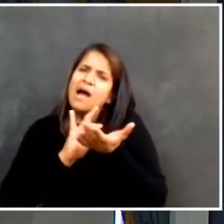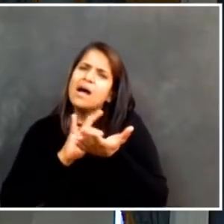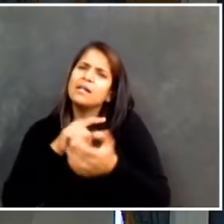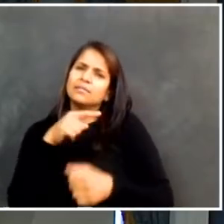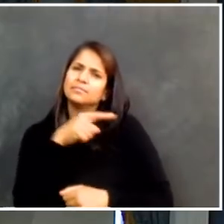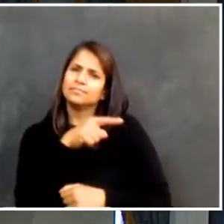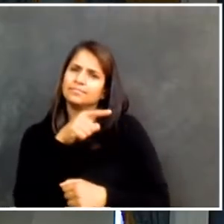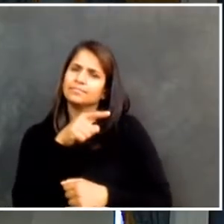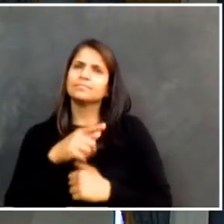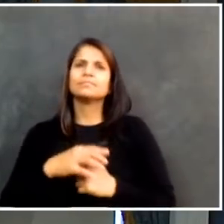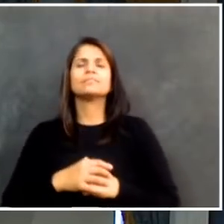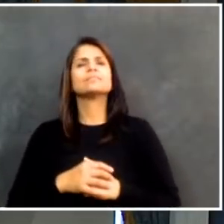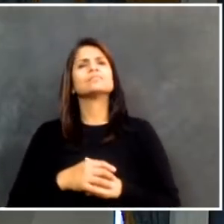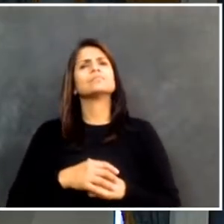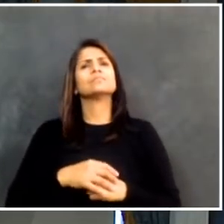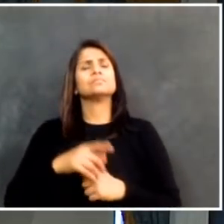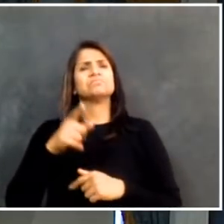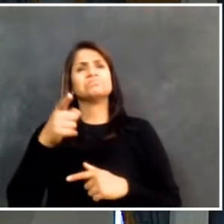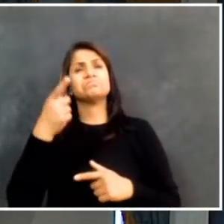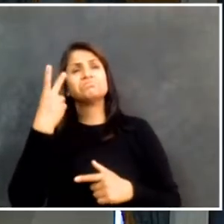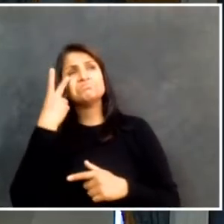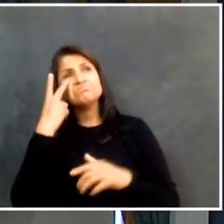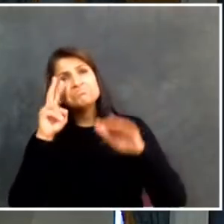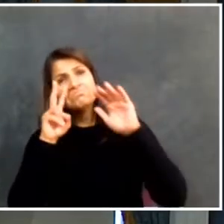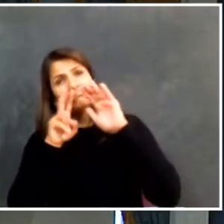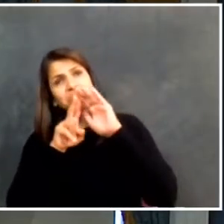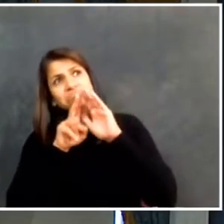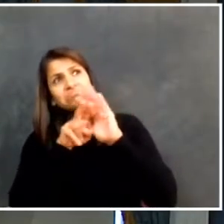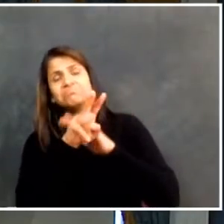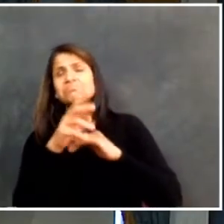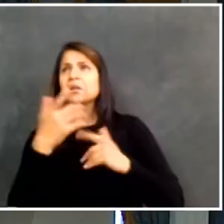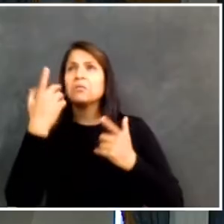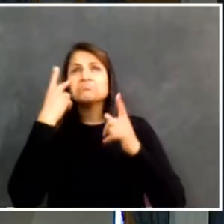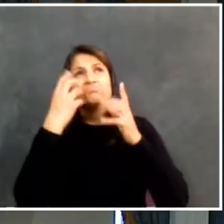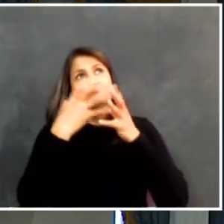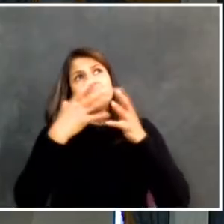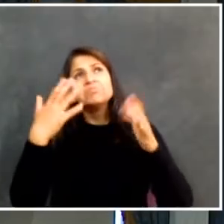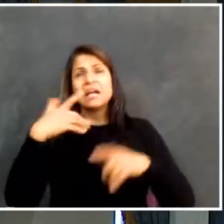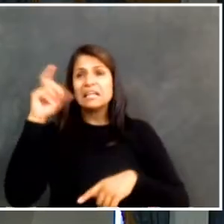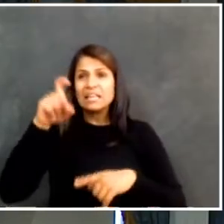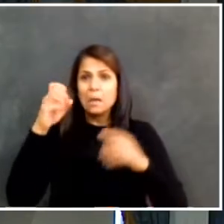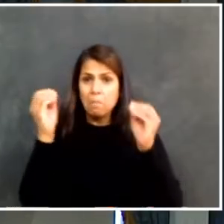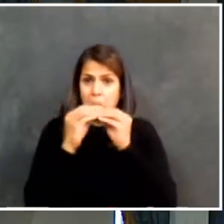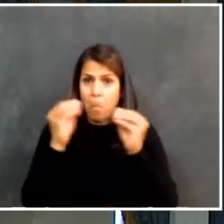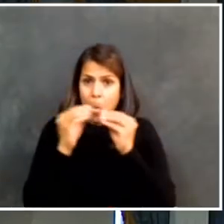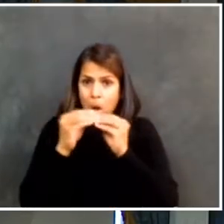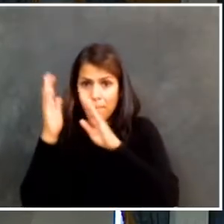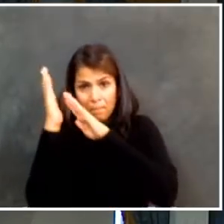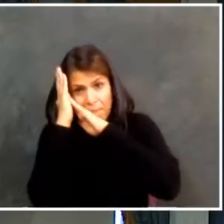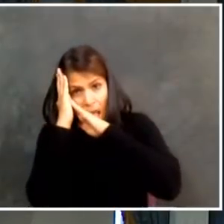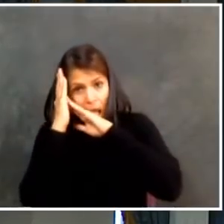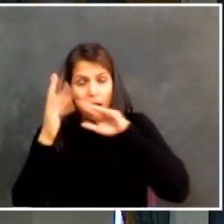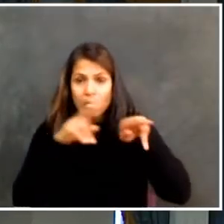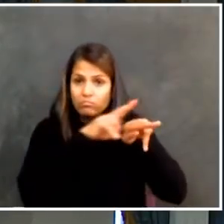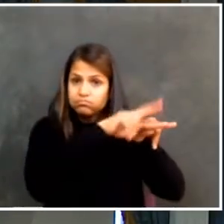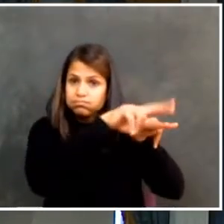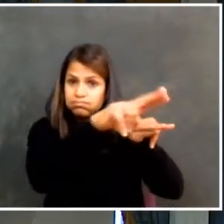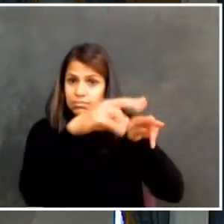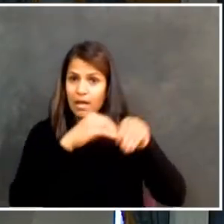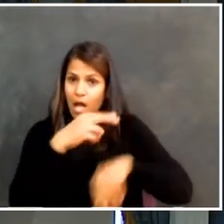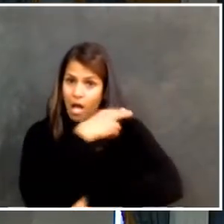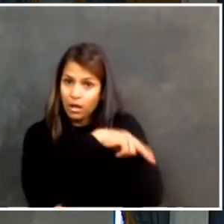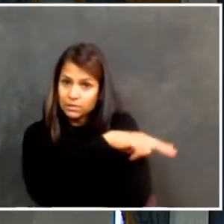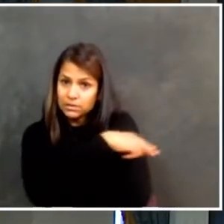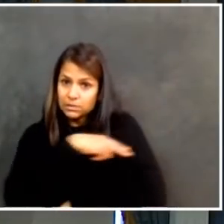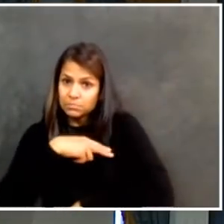projections at all in the face of the most recent data? And one One of the reasons I ask is there was a report today of